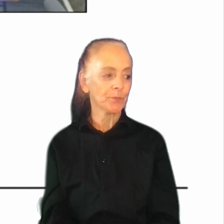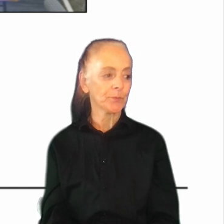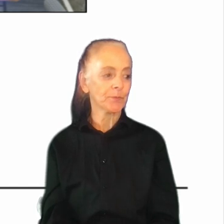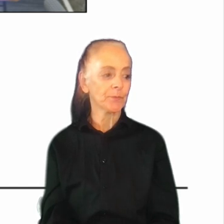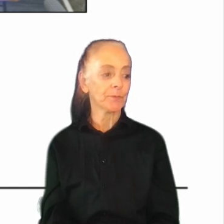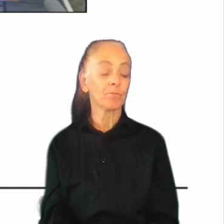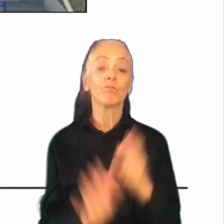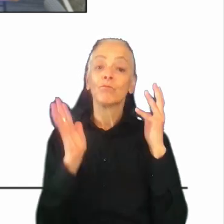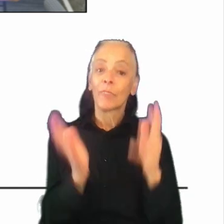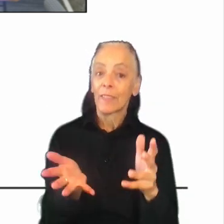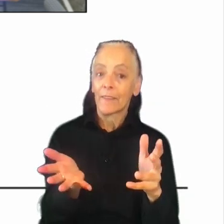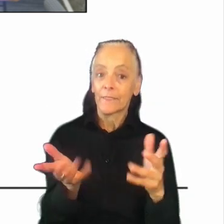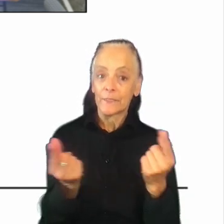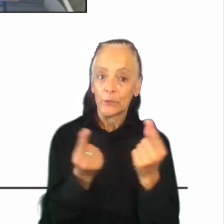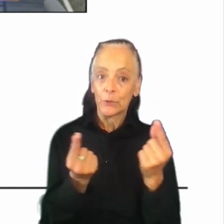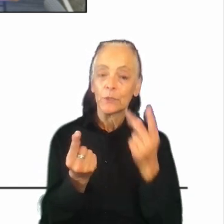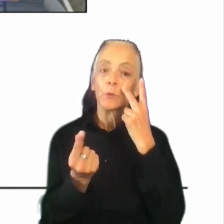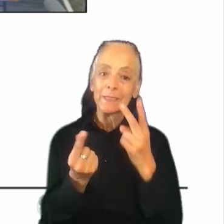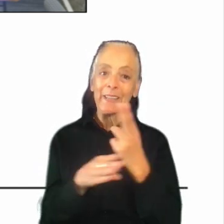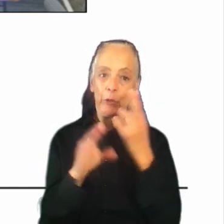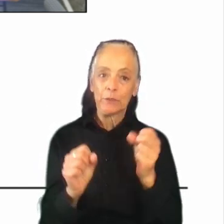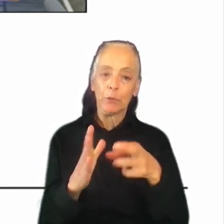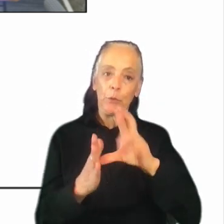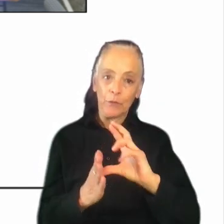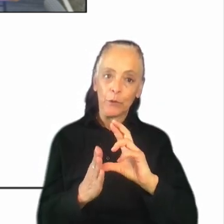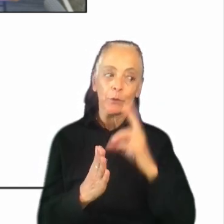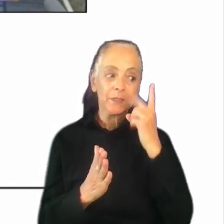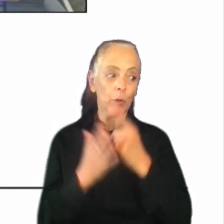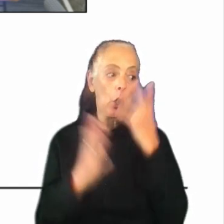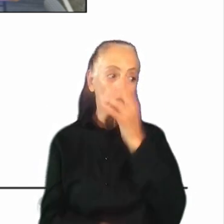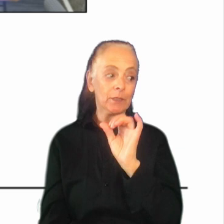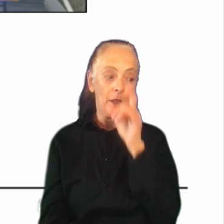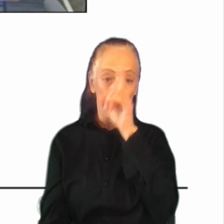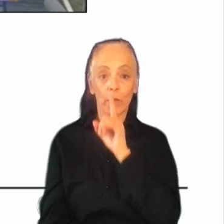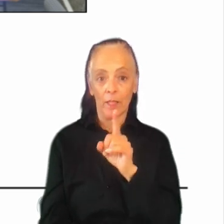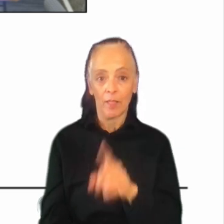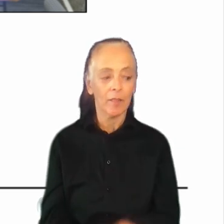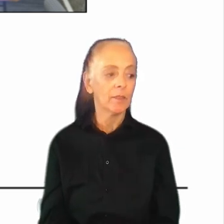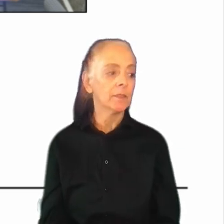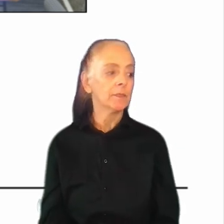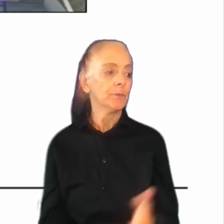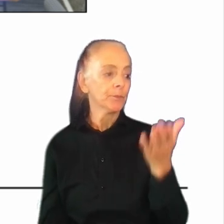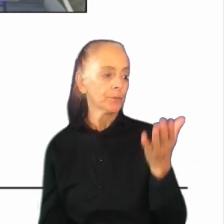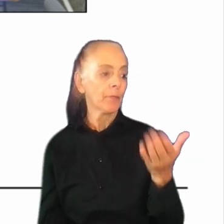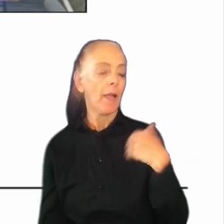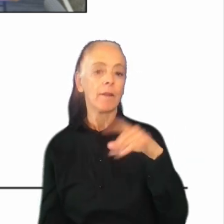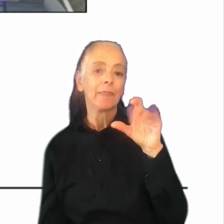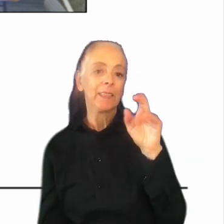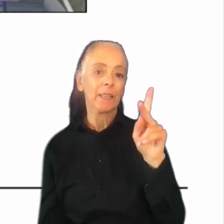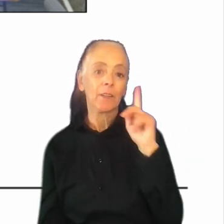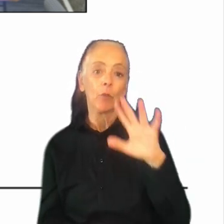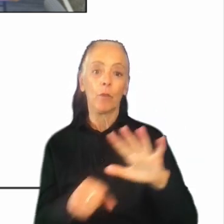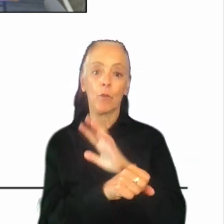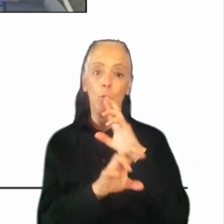all that remains is to actually see the usability review so that you can see what one of these looks like for real i have put a link to the full